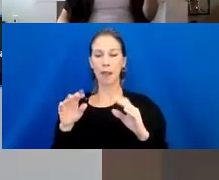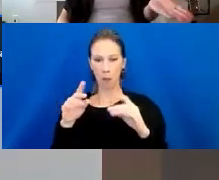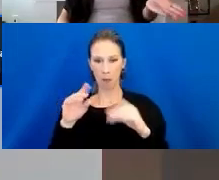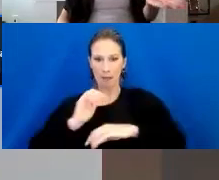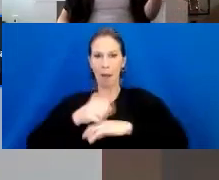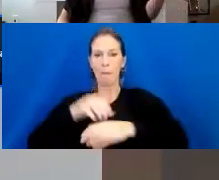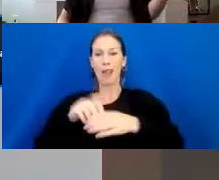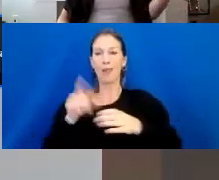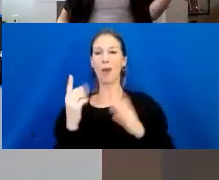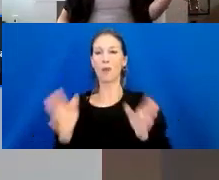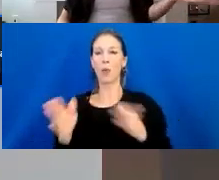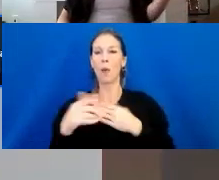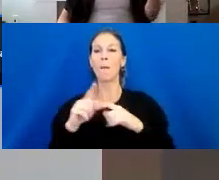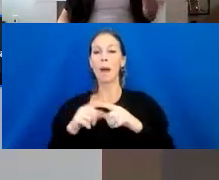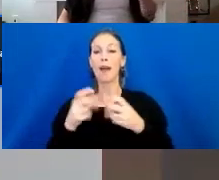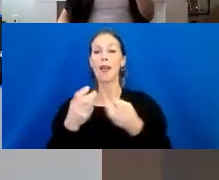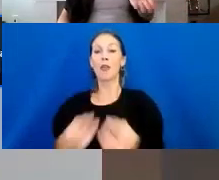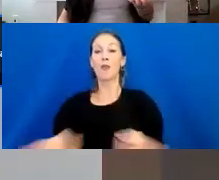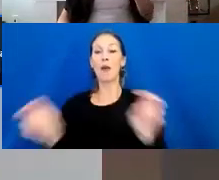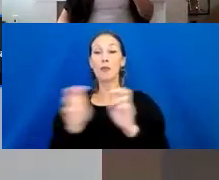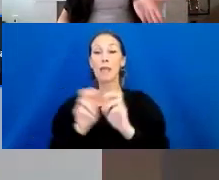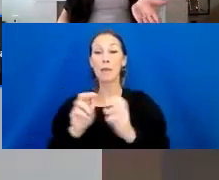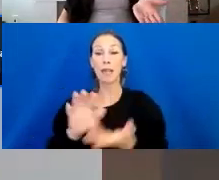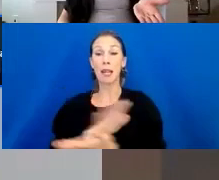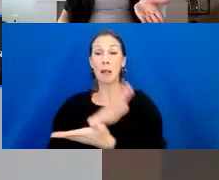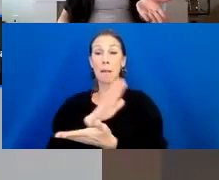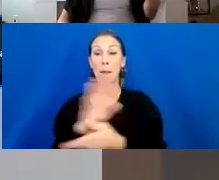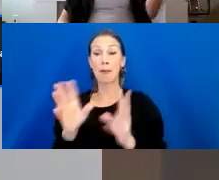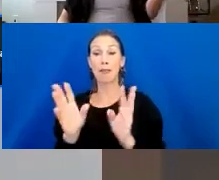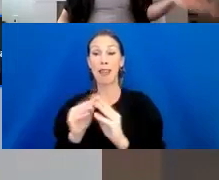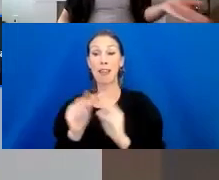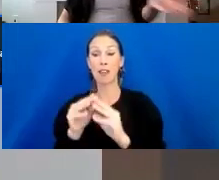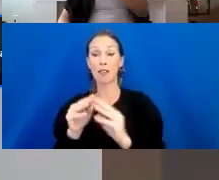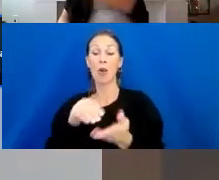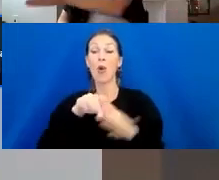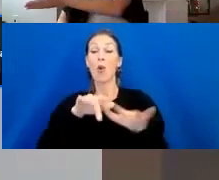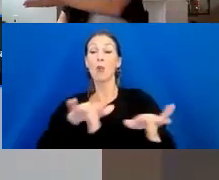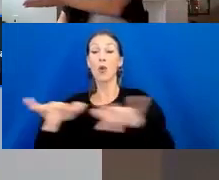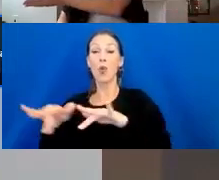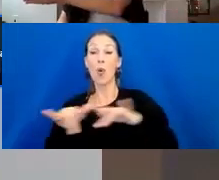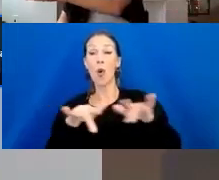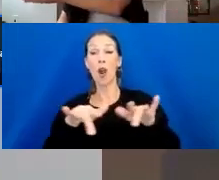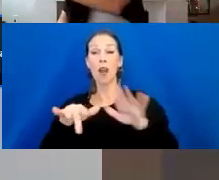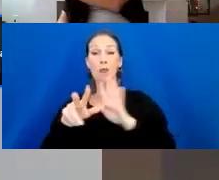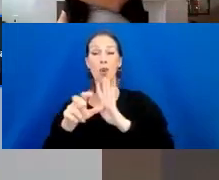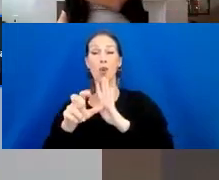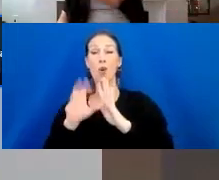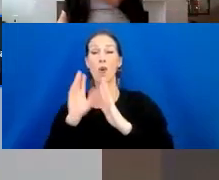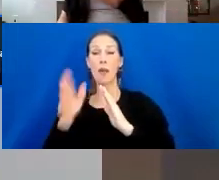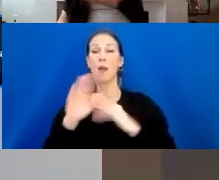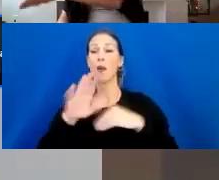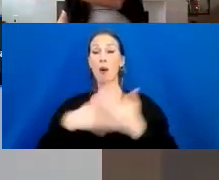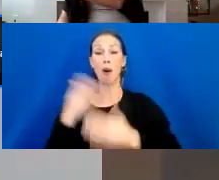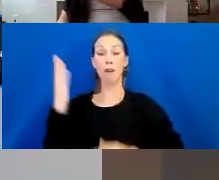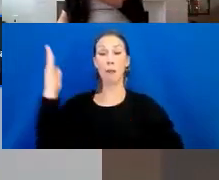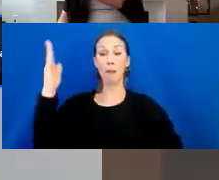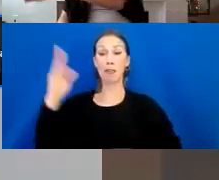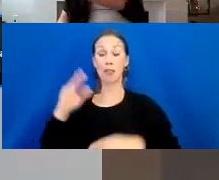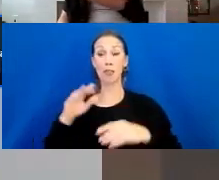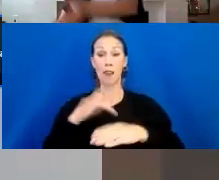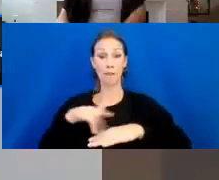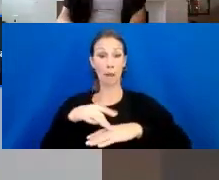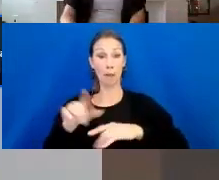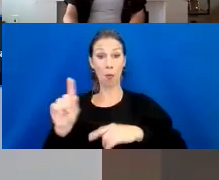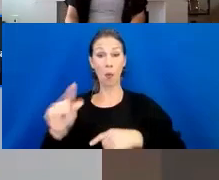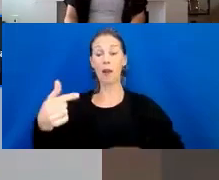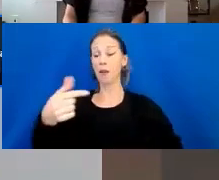the round tables and the paper sessions will be recorded, and all of your presentations will be available in the gallery if you choose